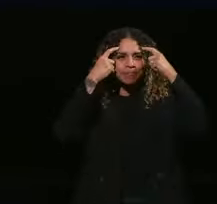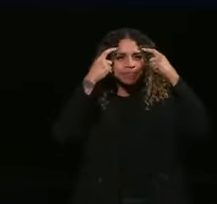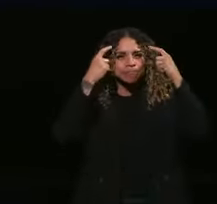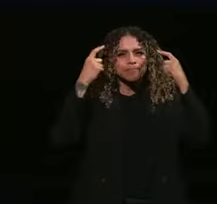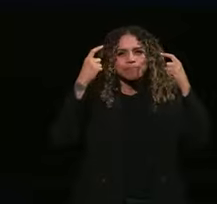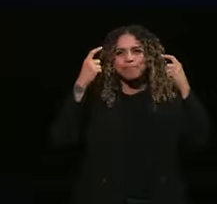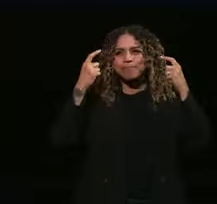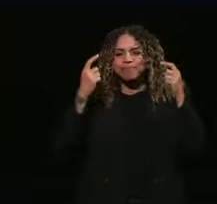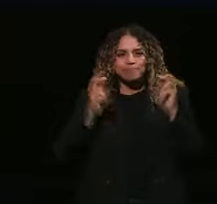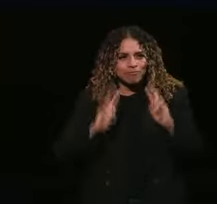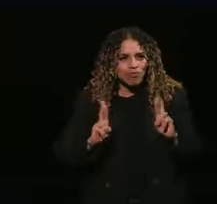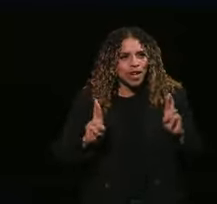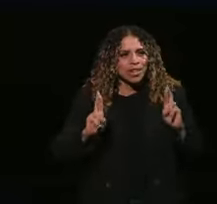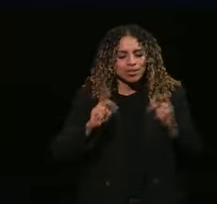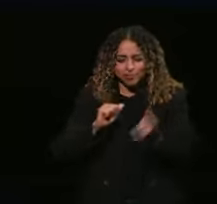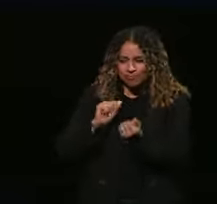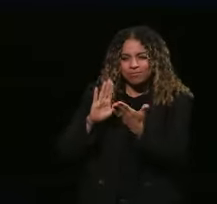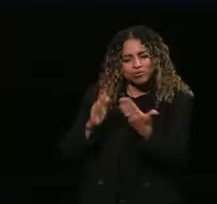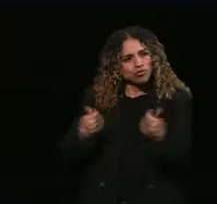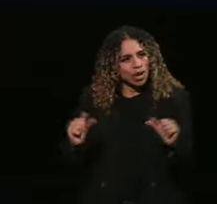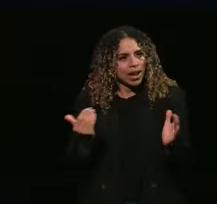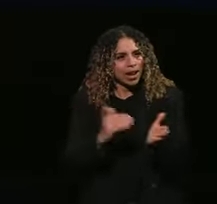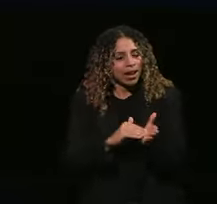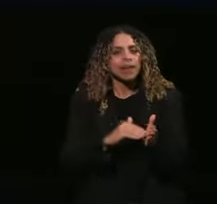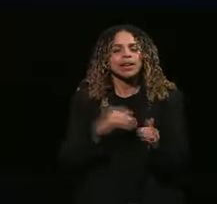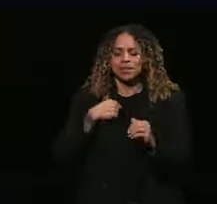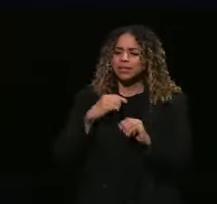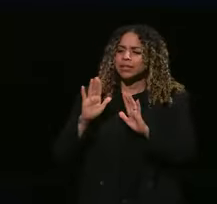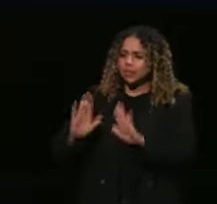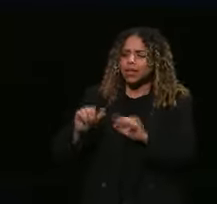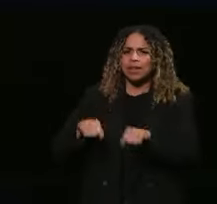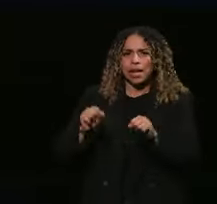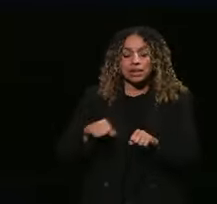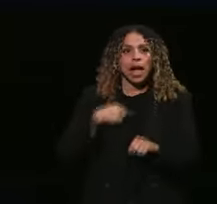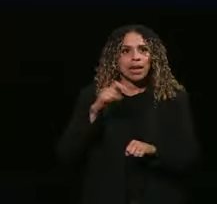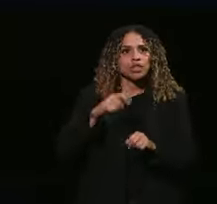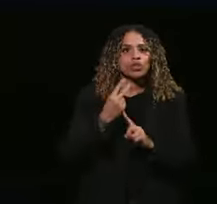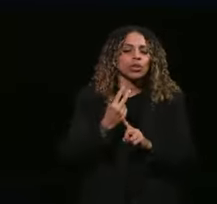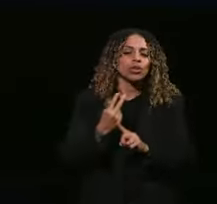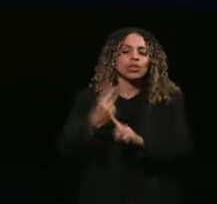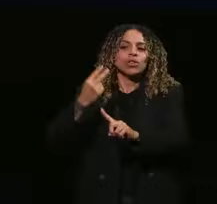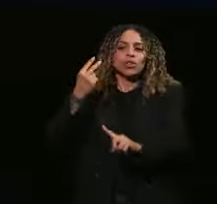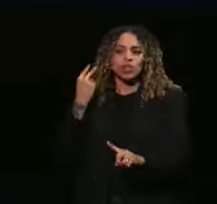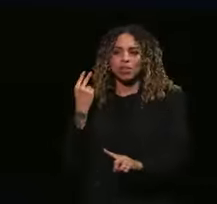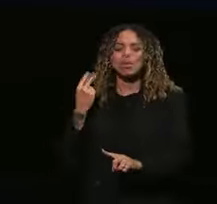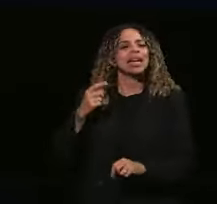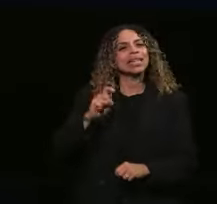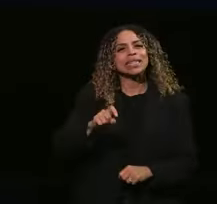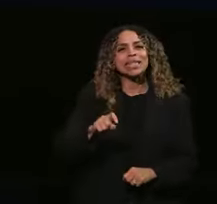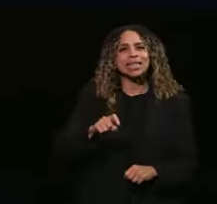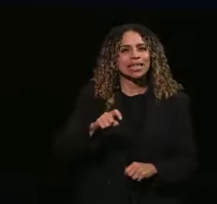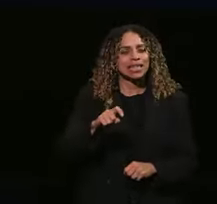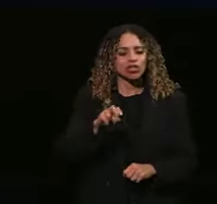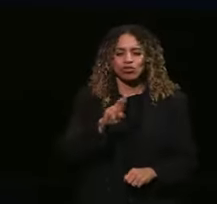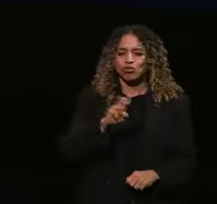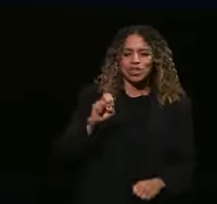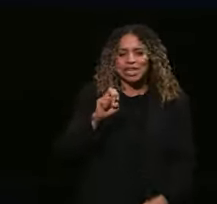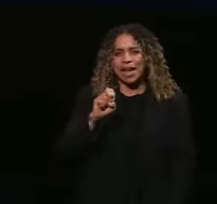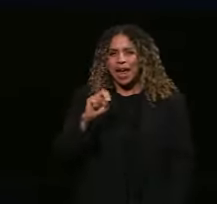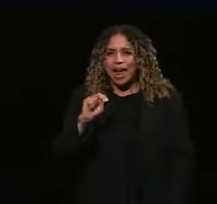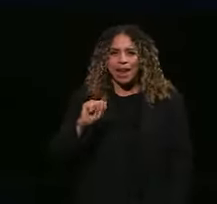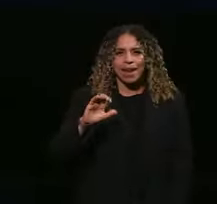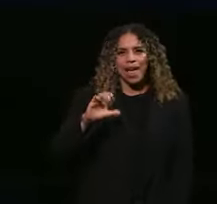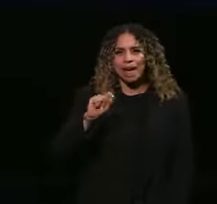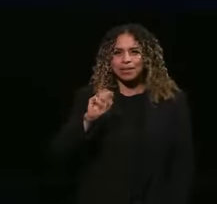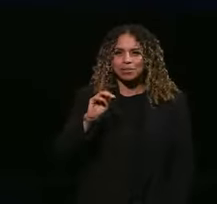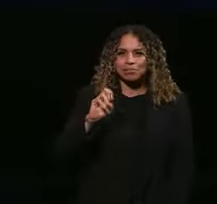and yeah, I said, I need to go to the past, but I hate reenactment. It's such a cliche. I can't stand it